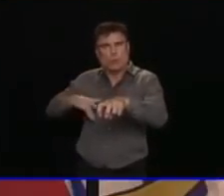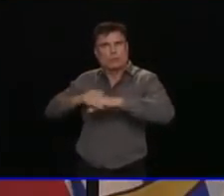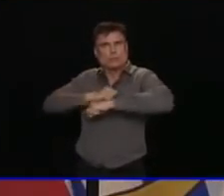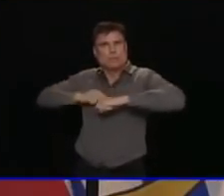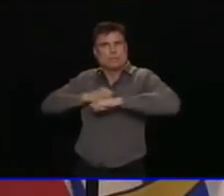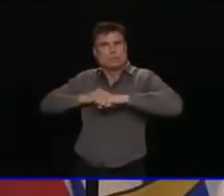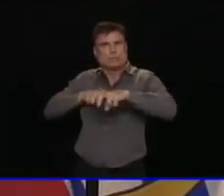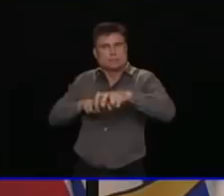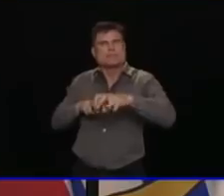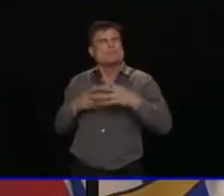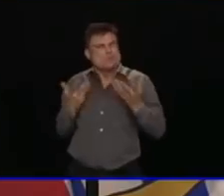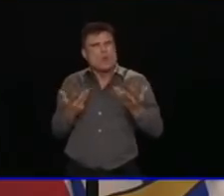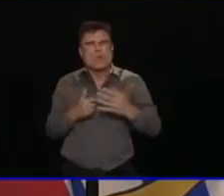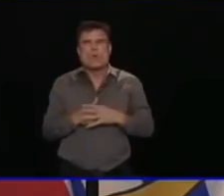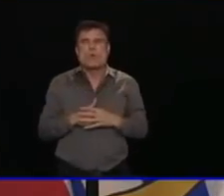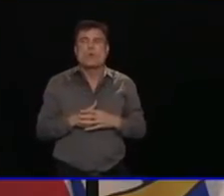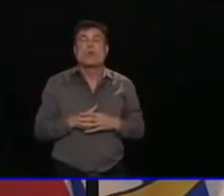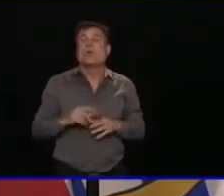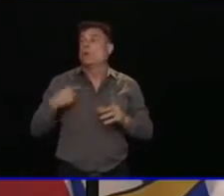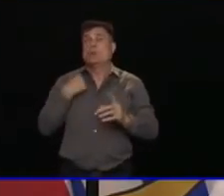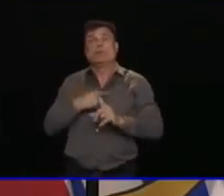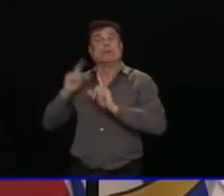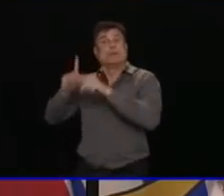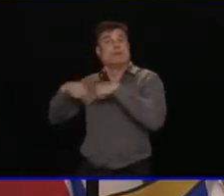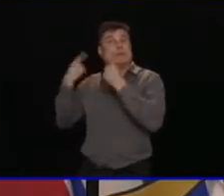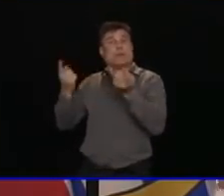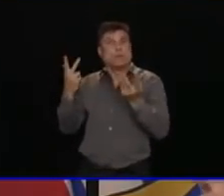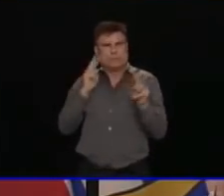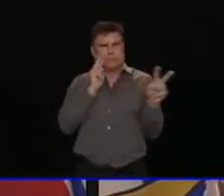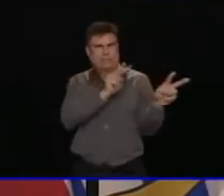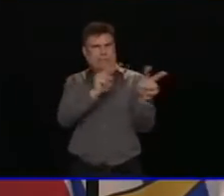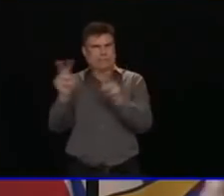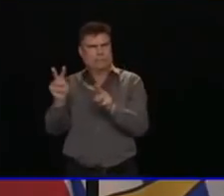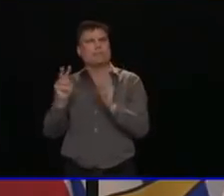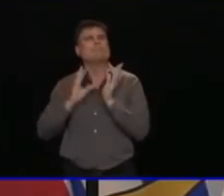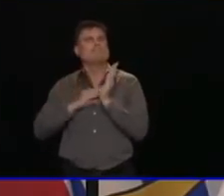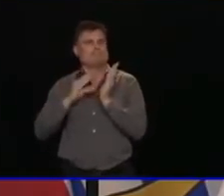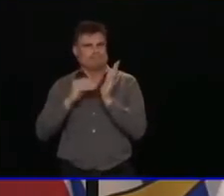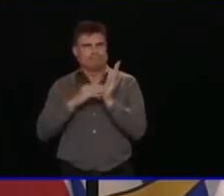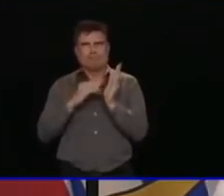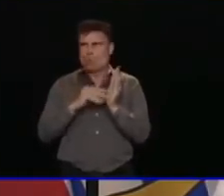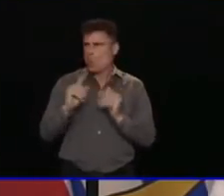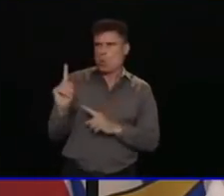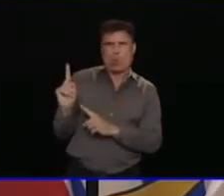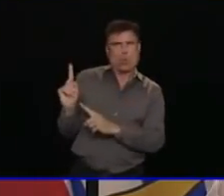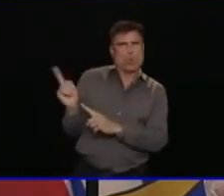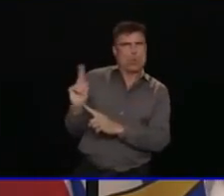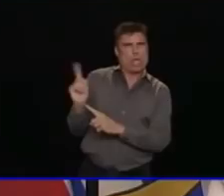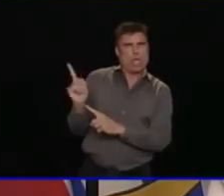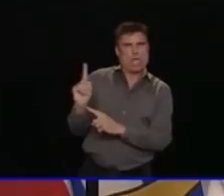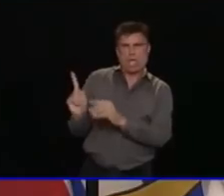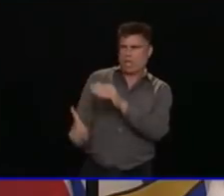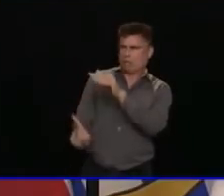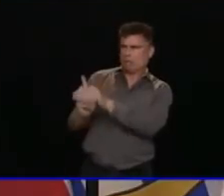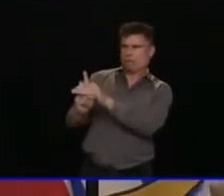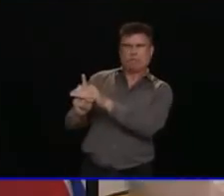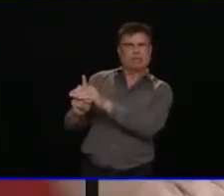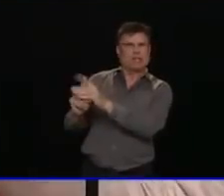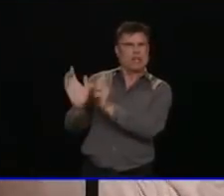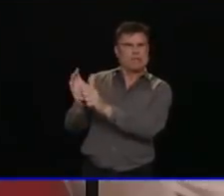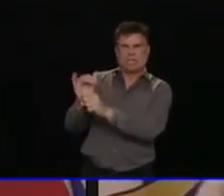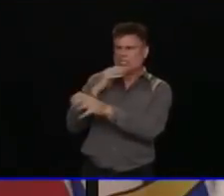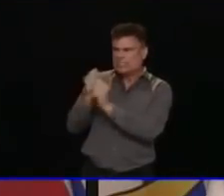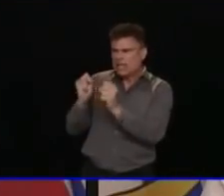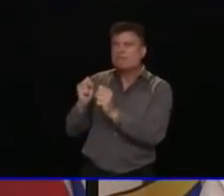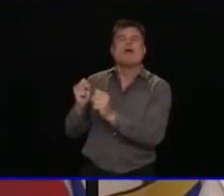do it safely in other areas. So I think we need to continue that. We need to continue what we've been doing and doing it safely. And I think what we